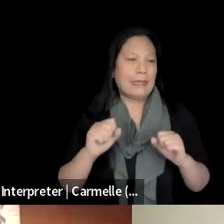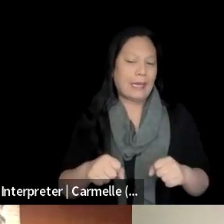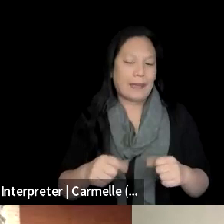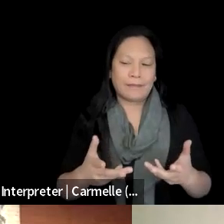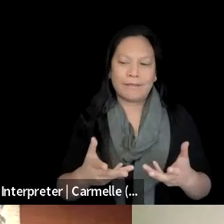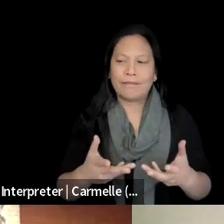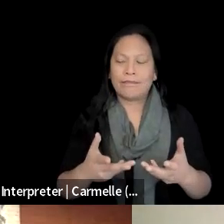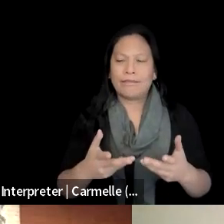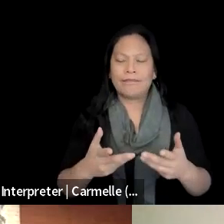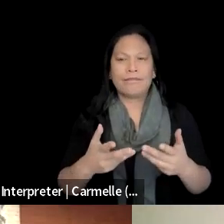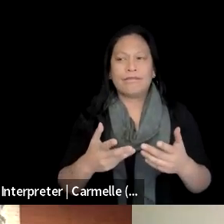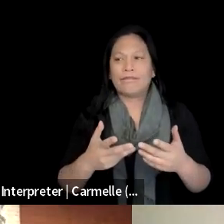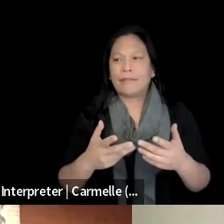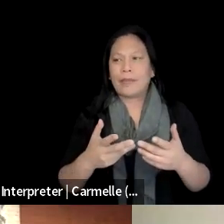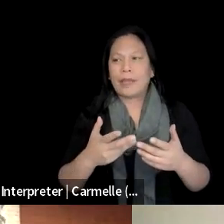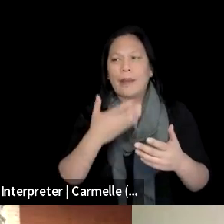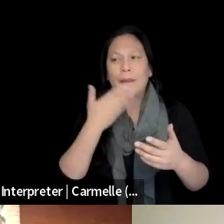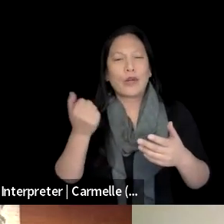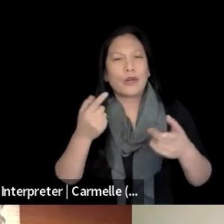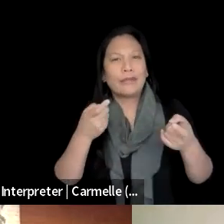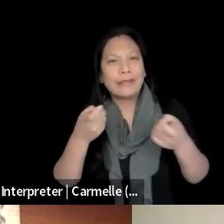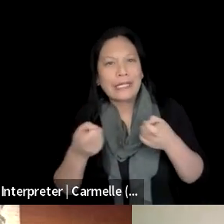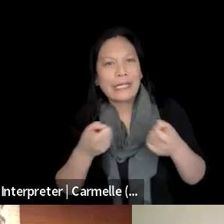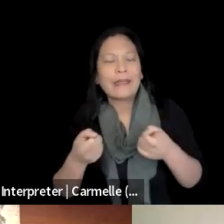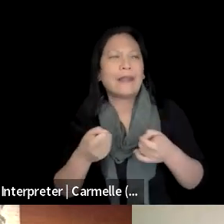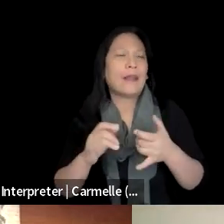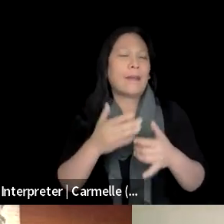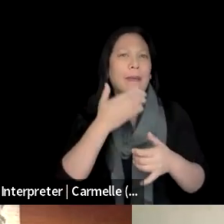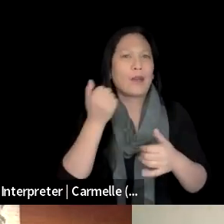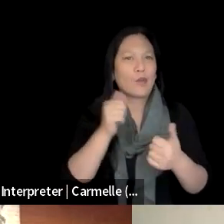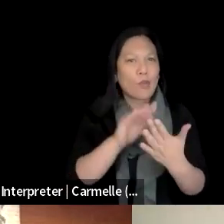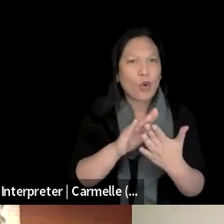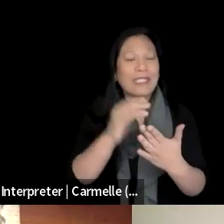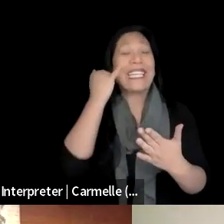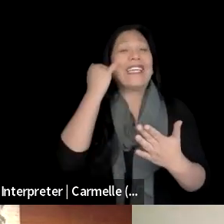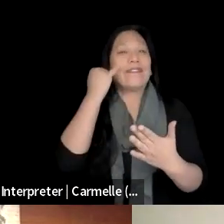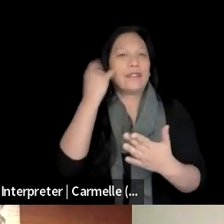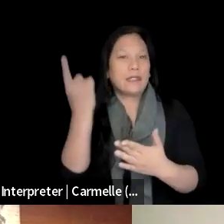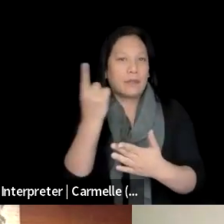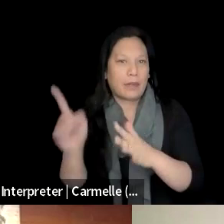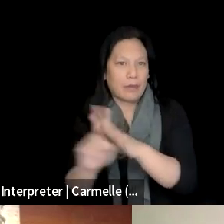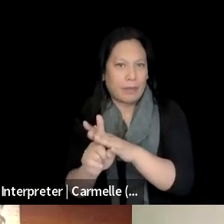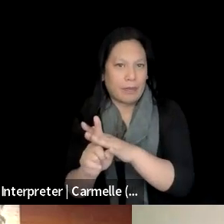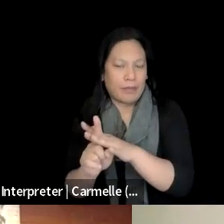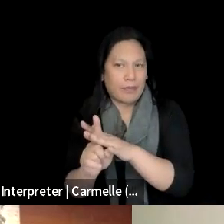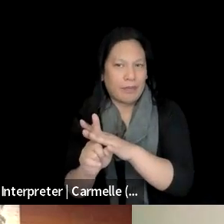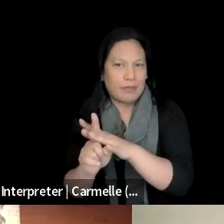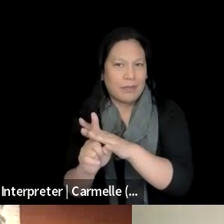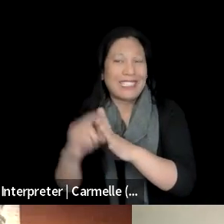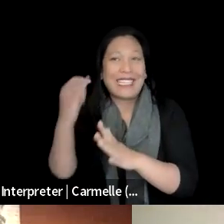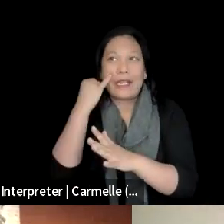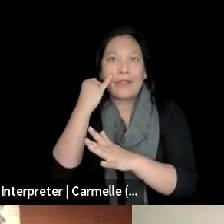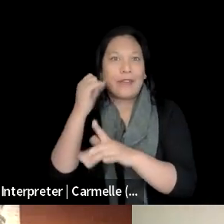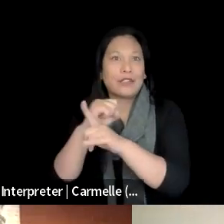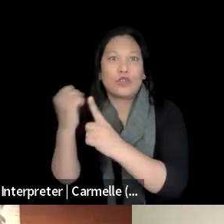or deal with things if or when we run into something that's sticky. So that like if